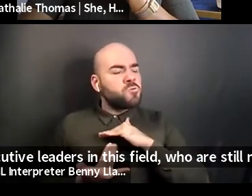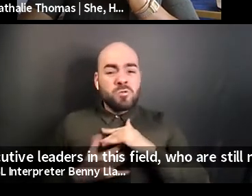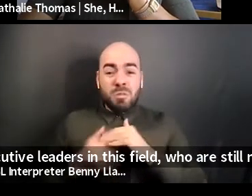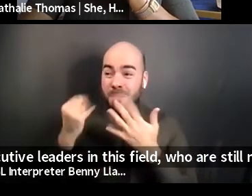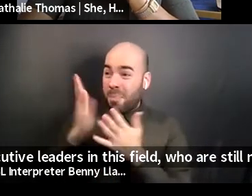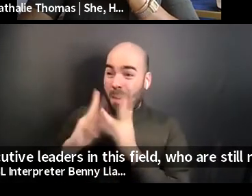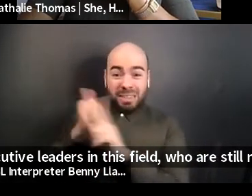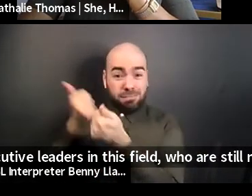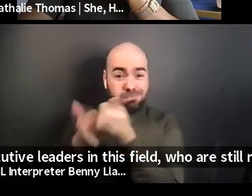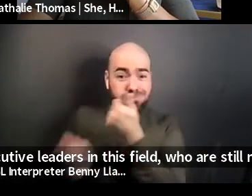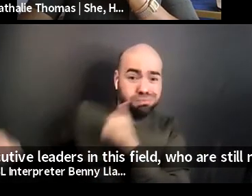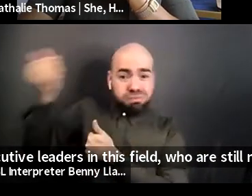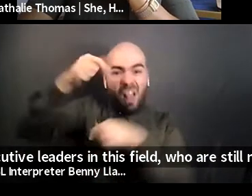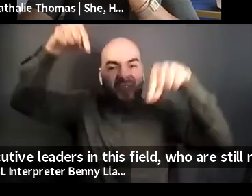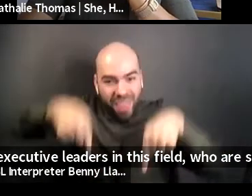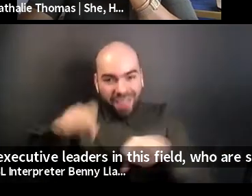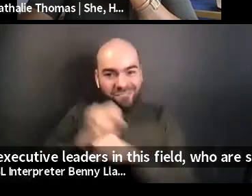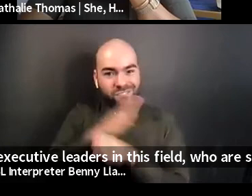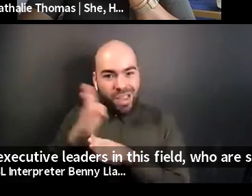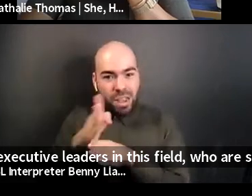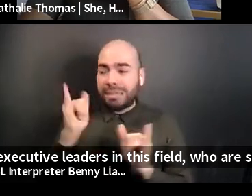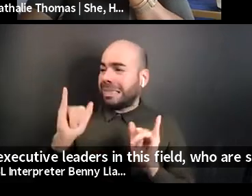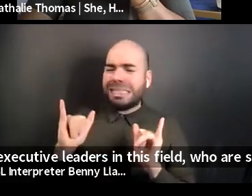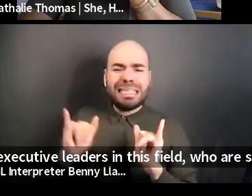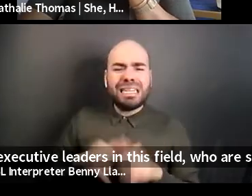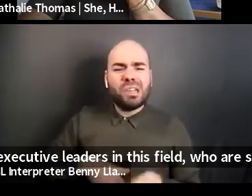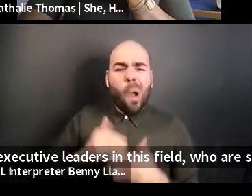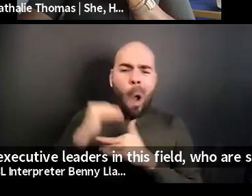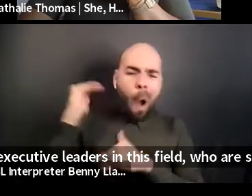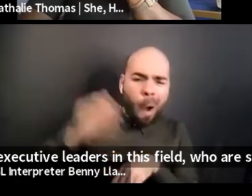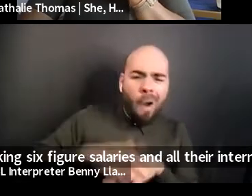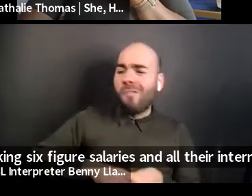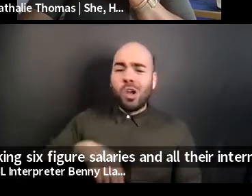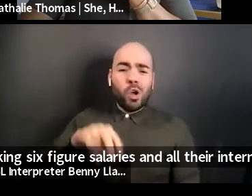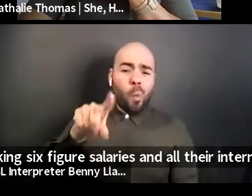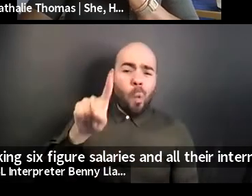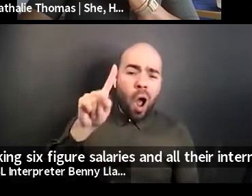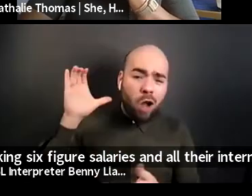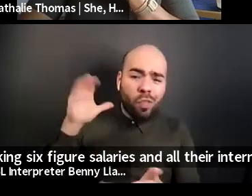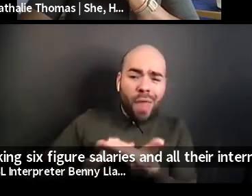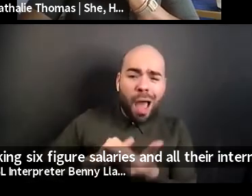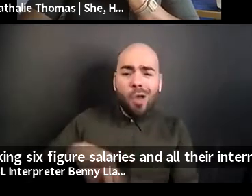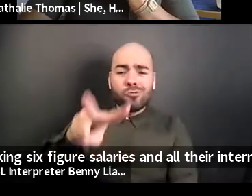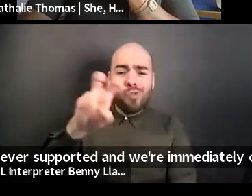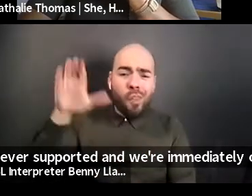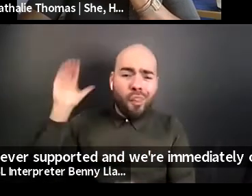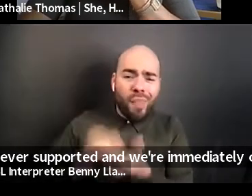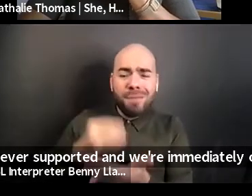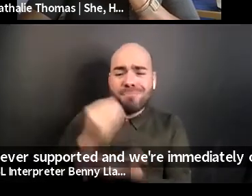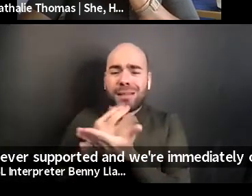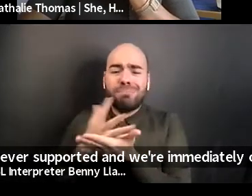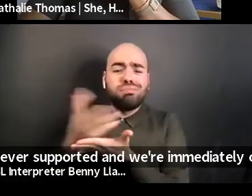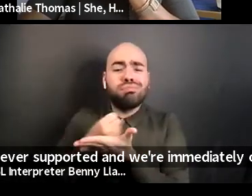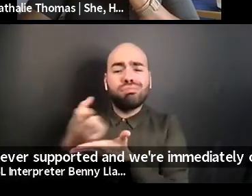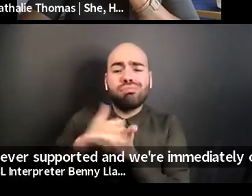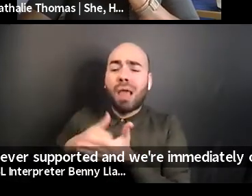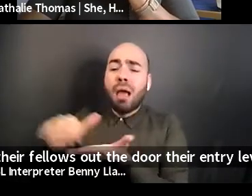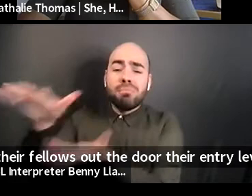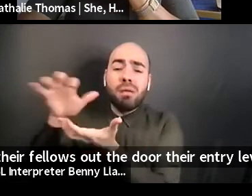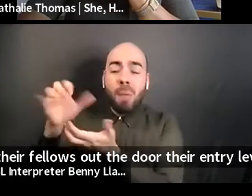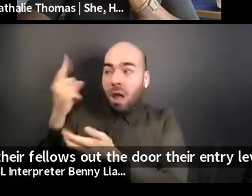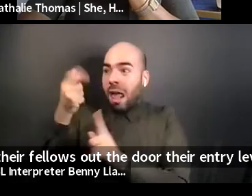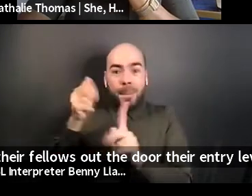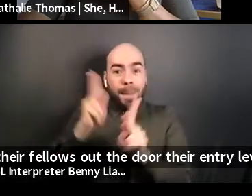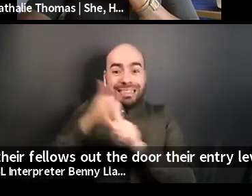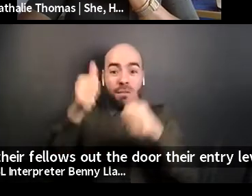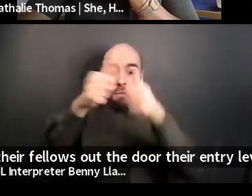six-figure salaries, and all their interns were never supported and were immediately out the door. Their fellows out the door, their entry-level staff out the door. And